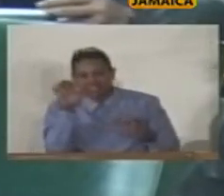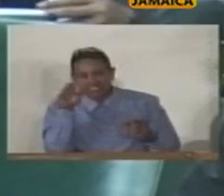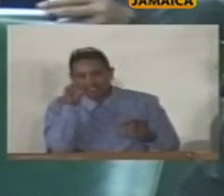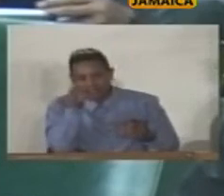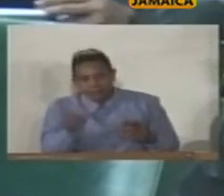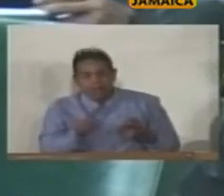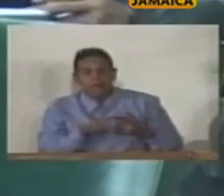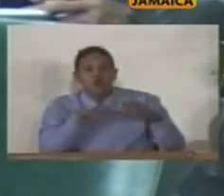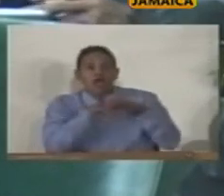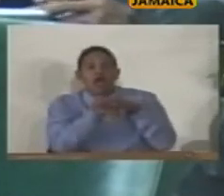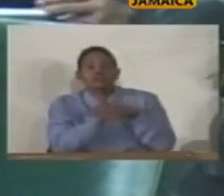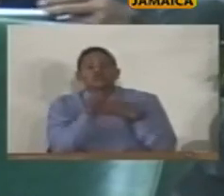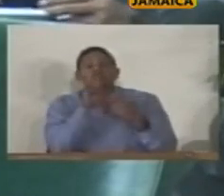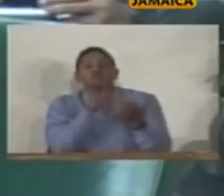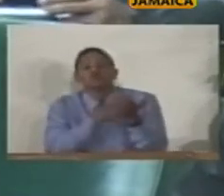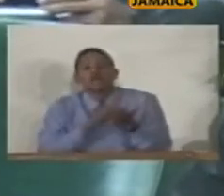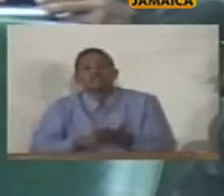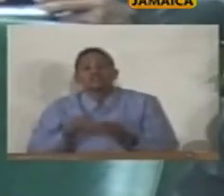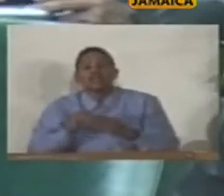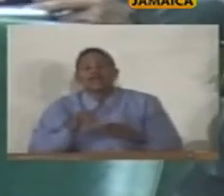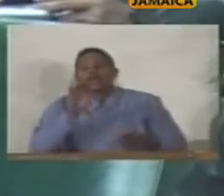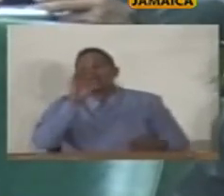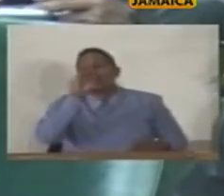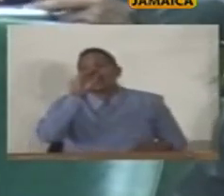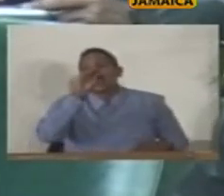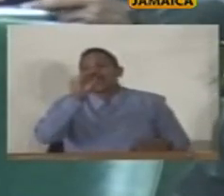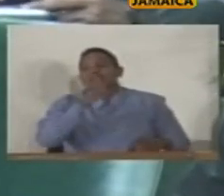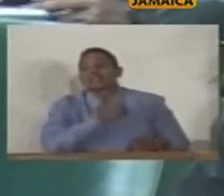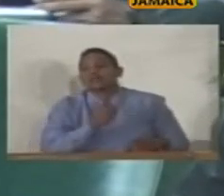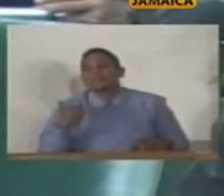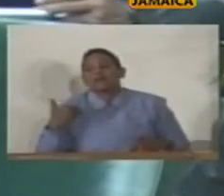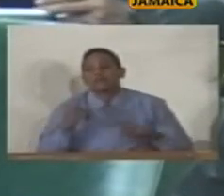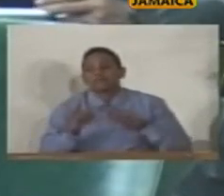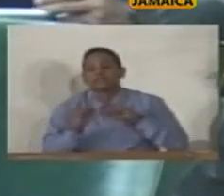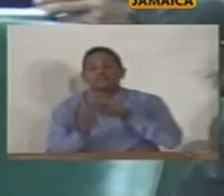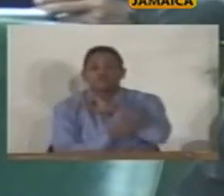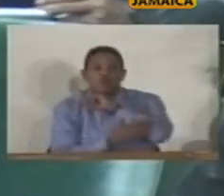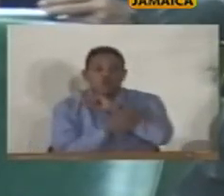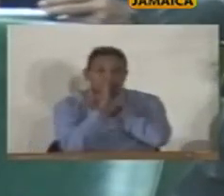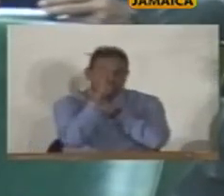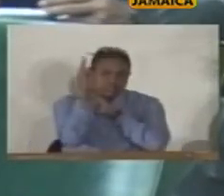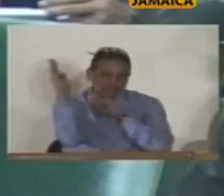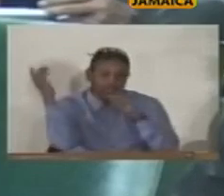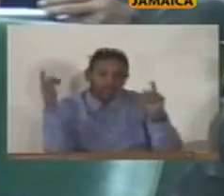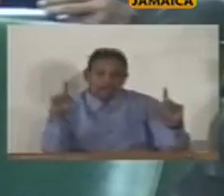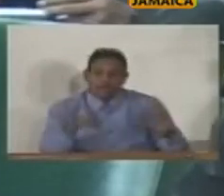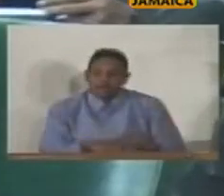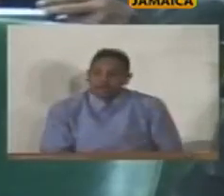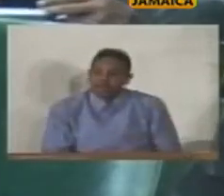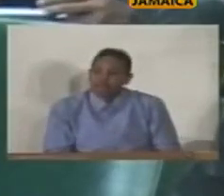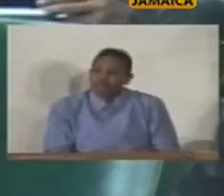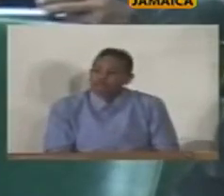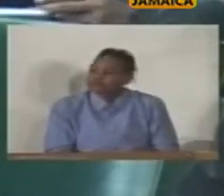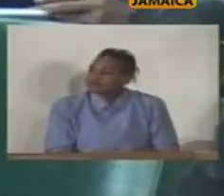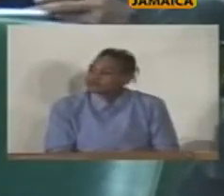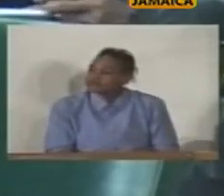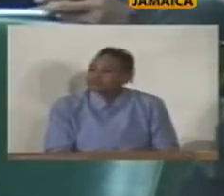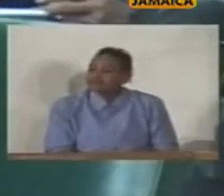to registration in 90 member states. So, Mr.